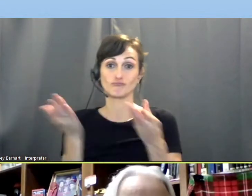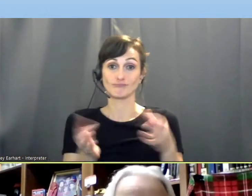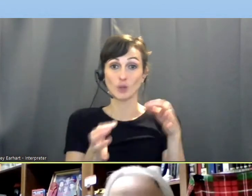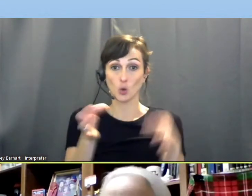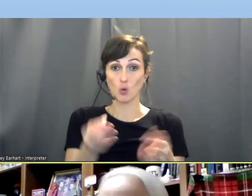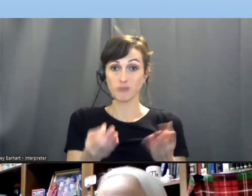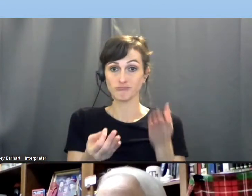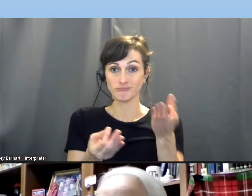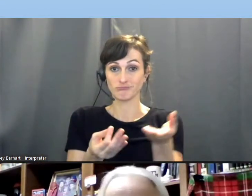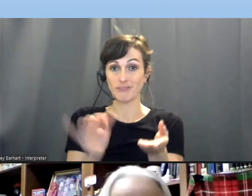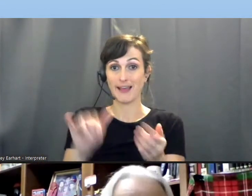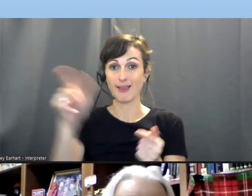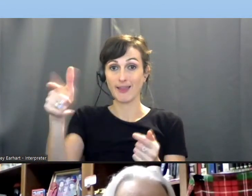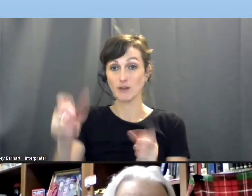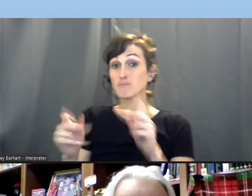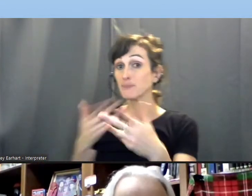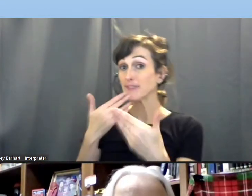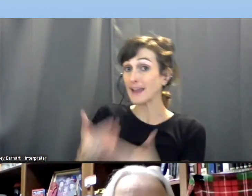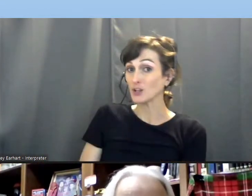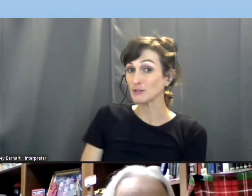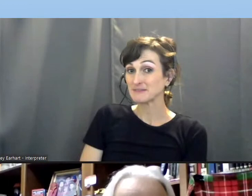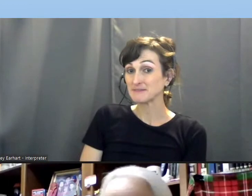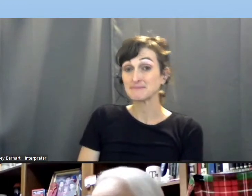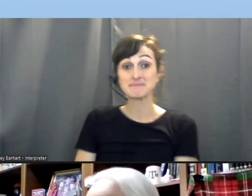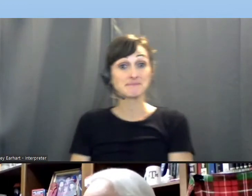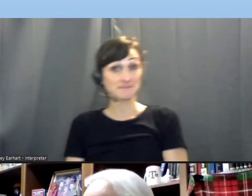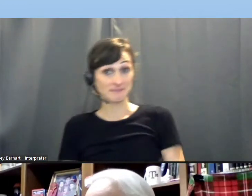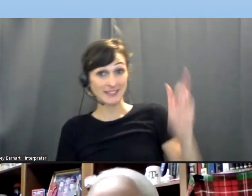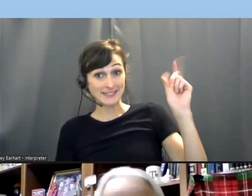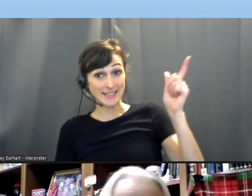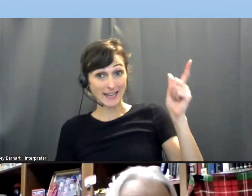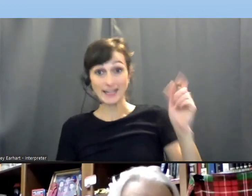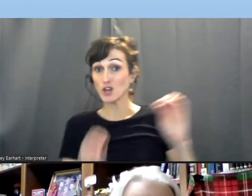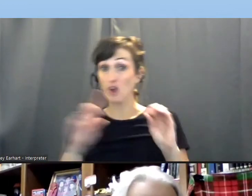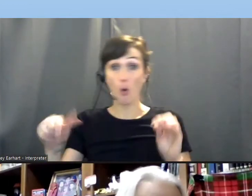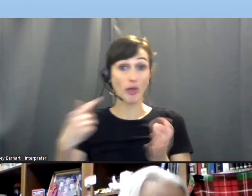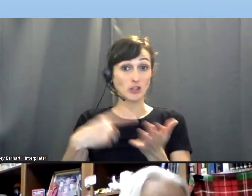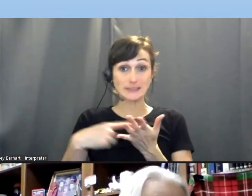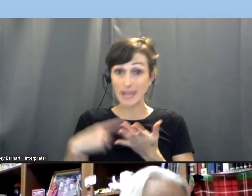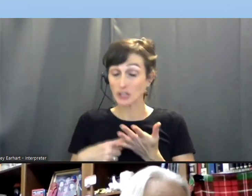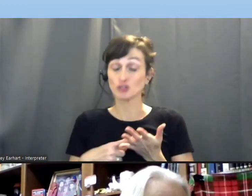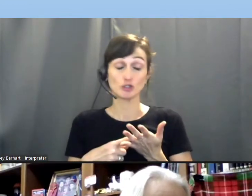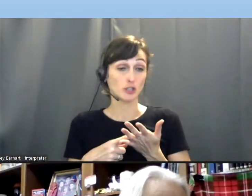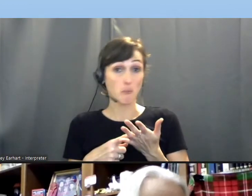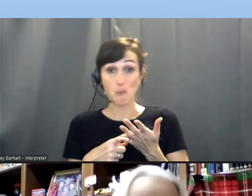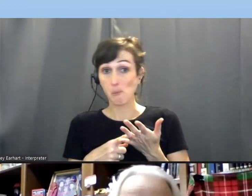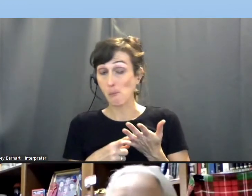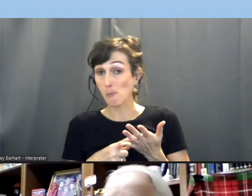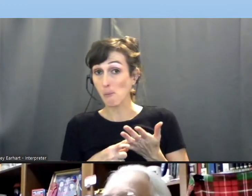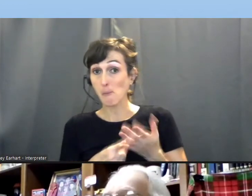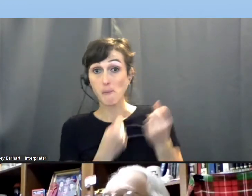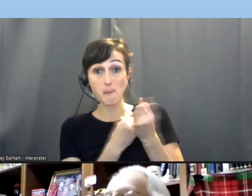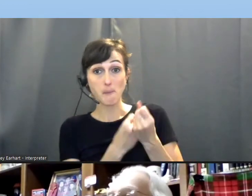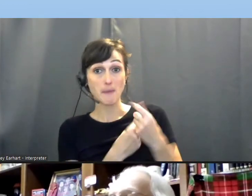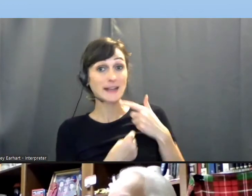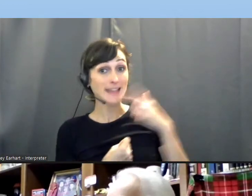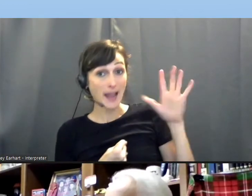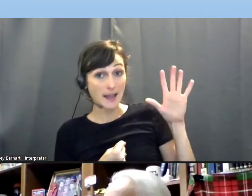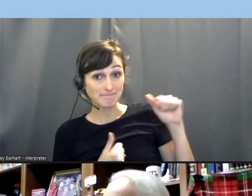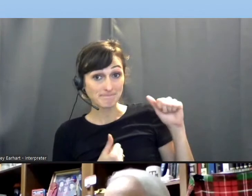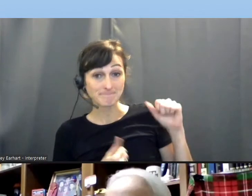date. Thank you. Thanks, Ken. All right, I have a motion and a second. If no other discussion, all in favor say aye.